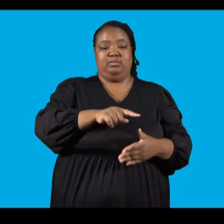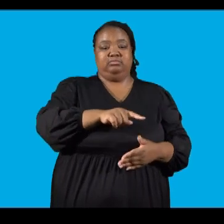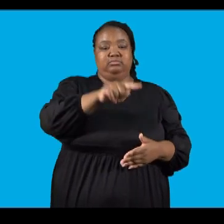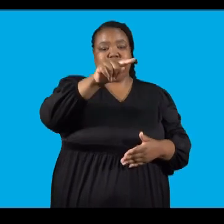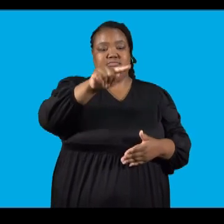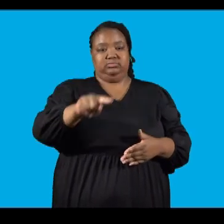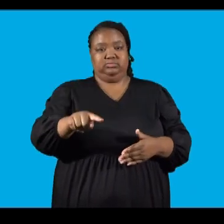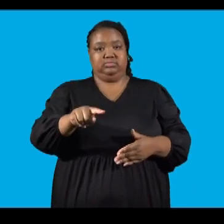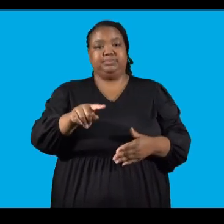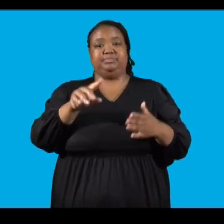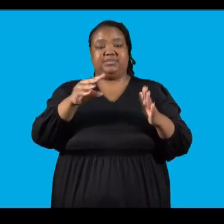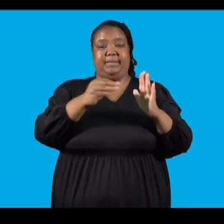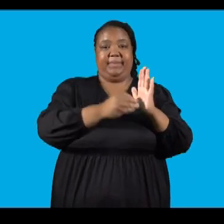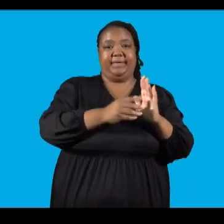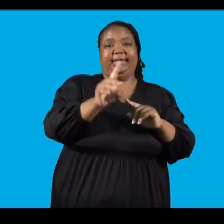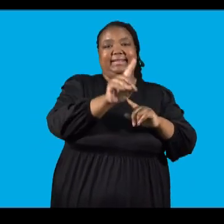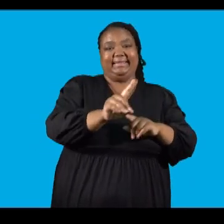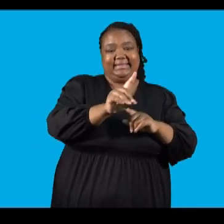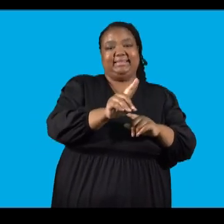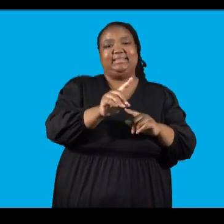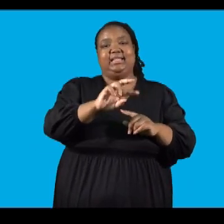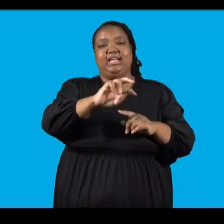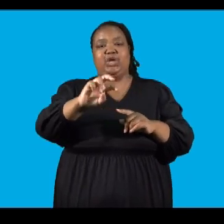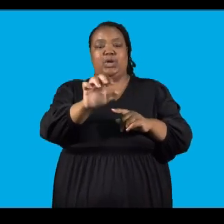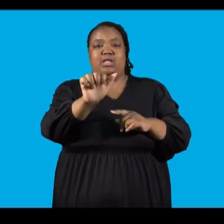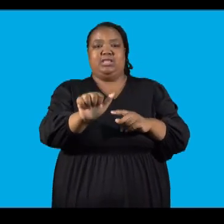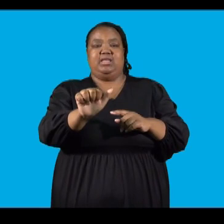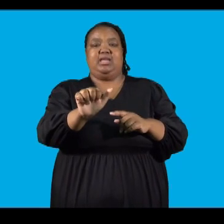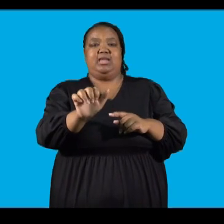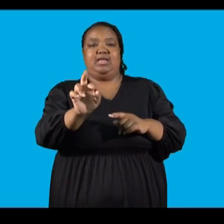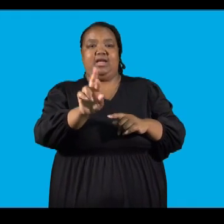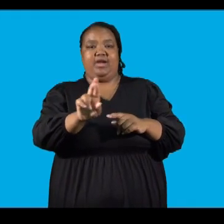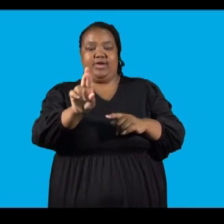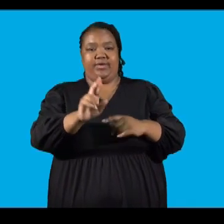Then label it. D is equals to AR,